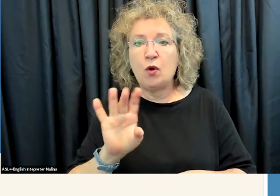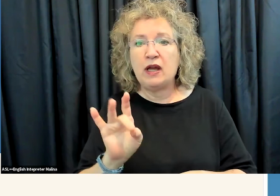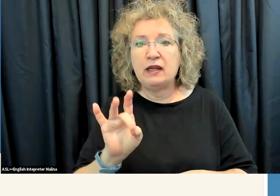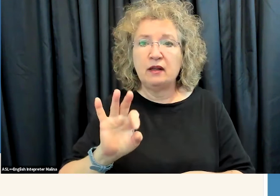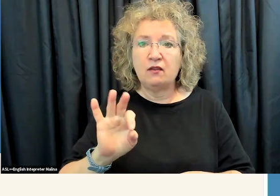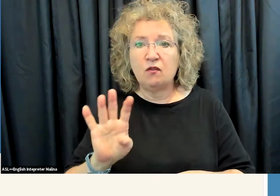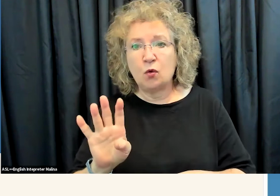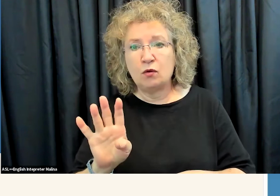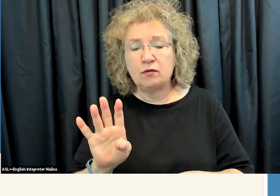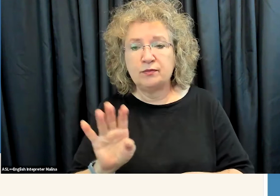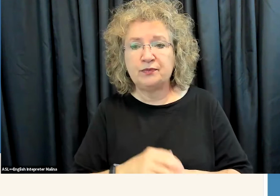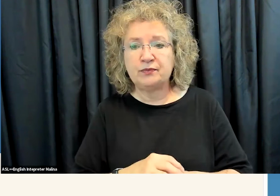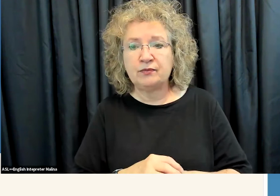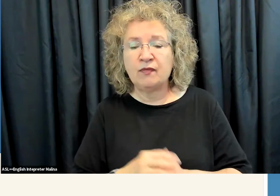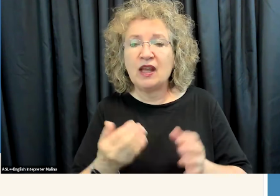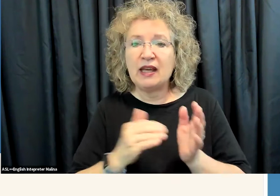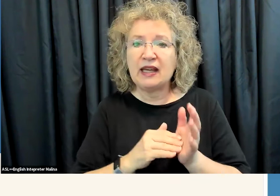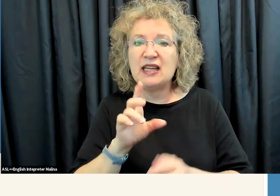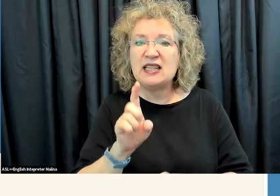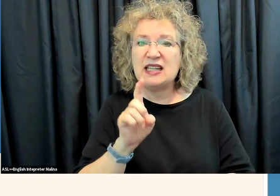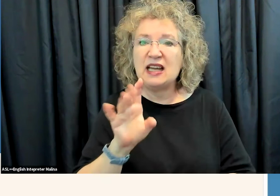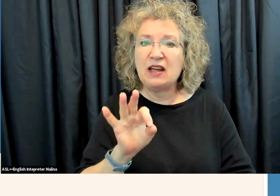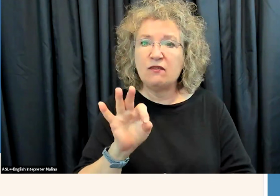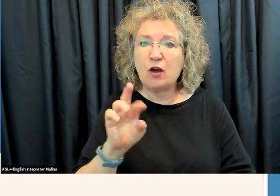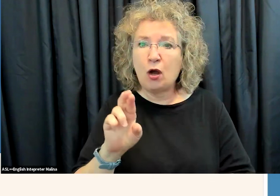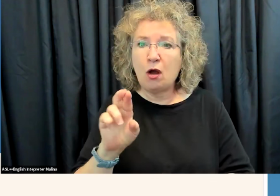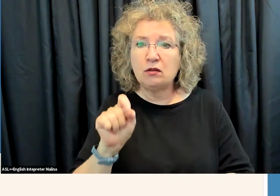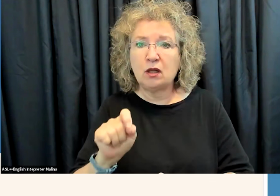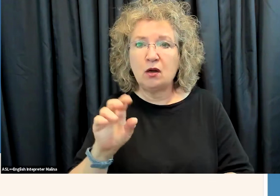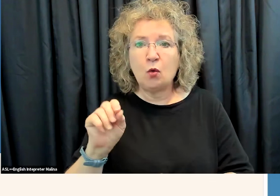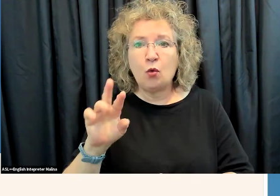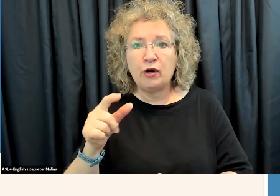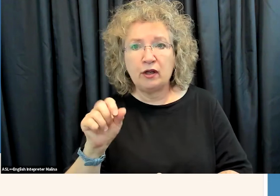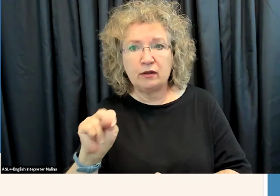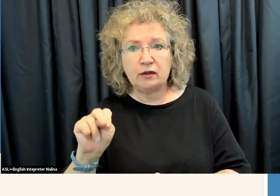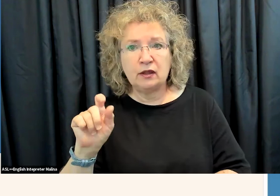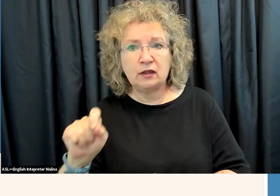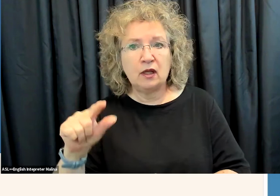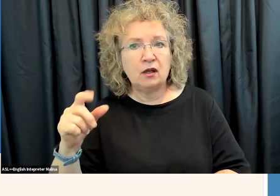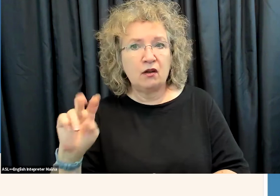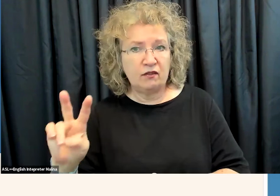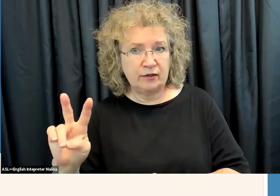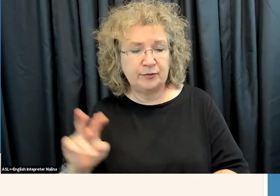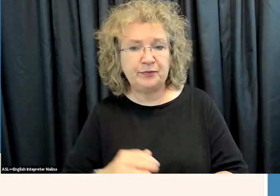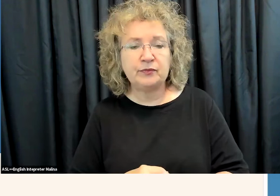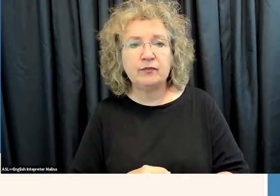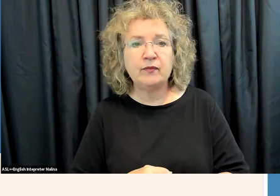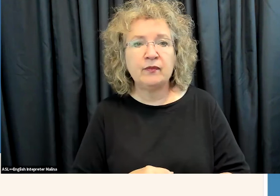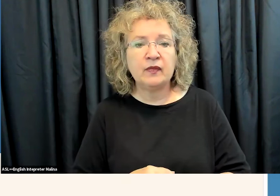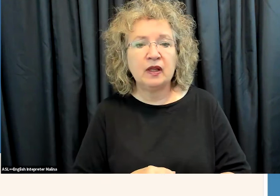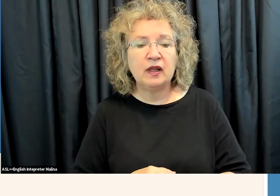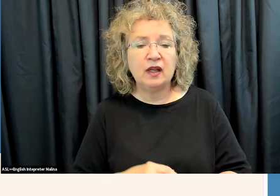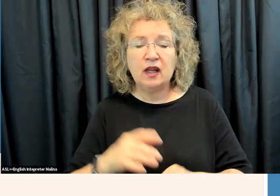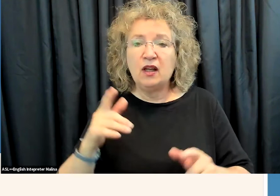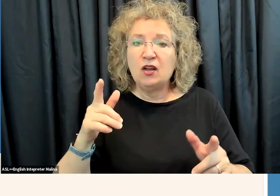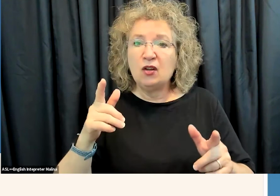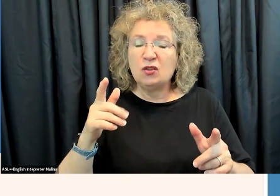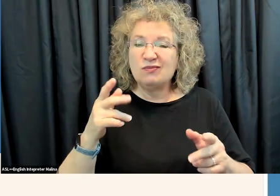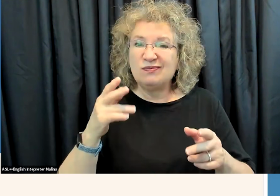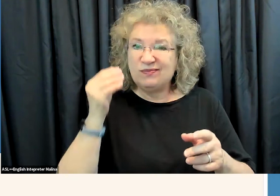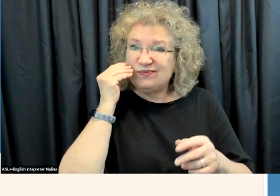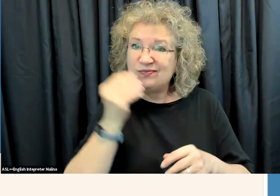888-877-4894. Again, dfr.oregon.gov. And just a quick note that the complaint